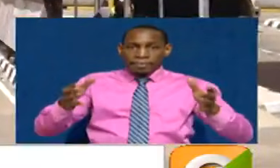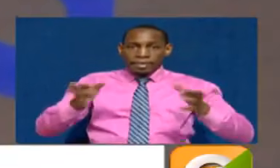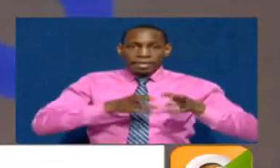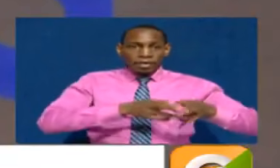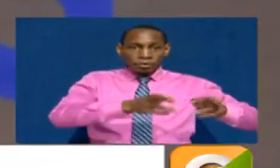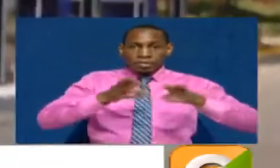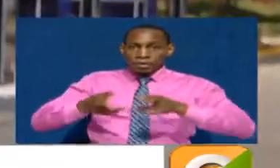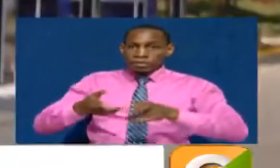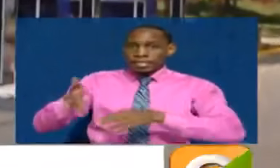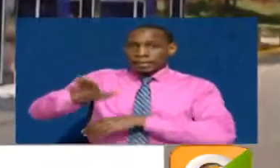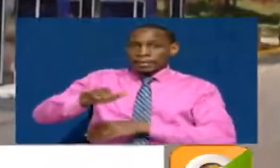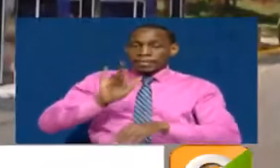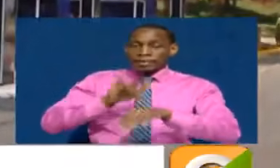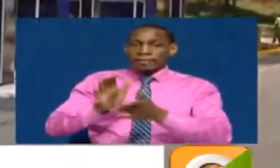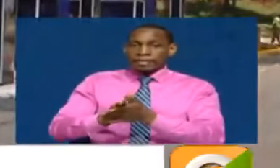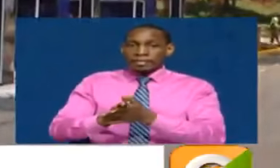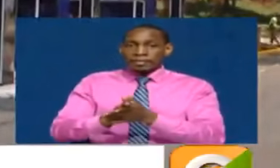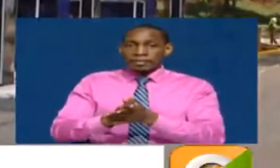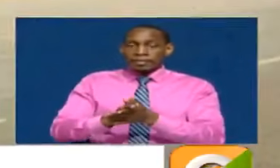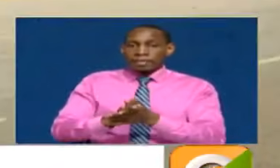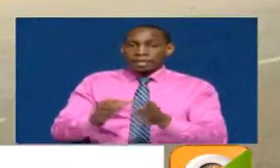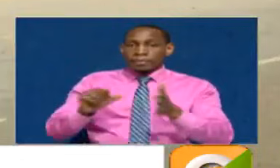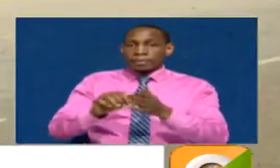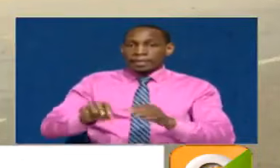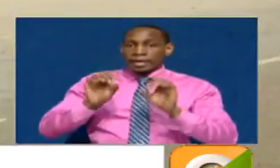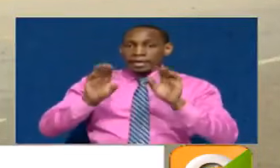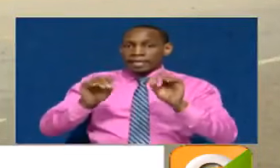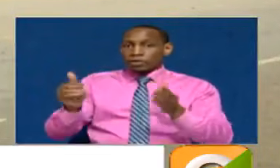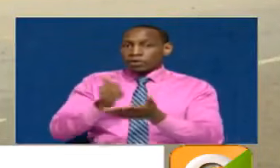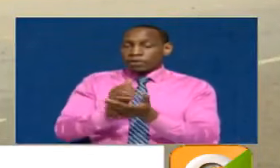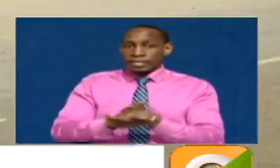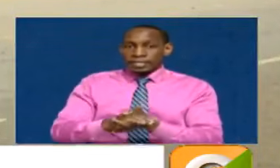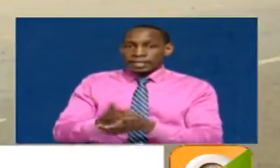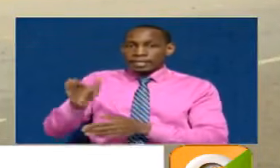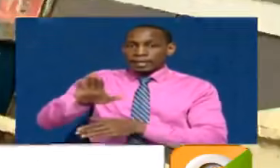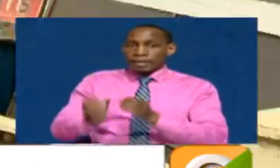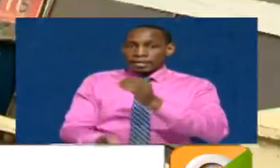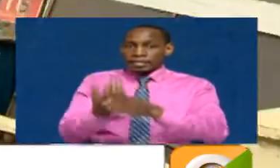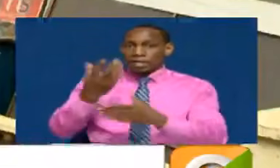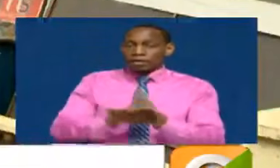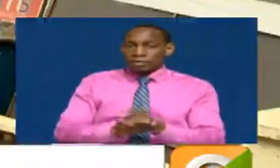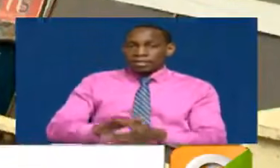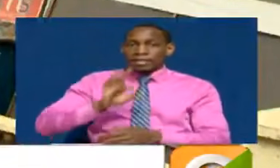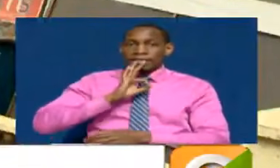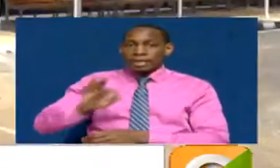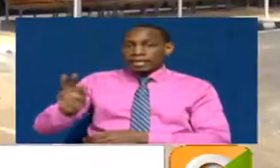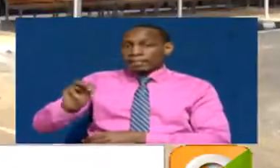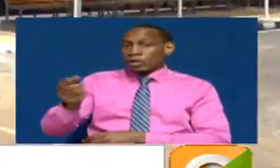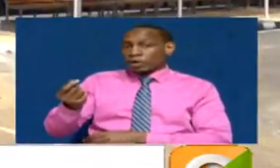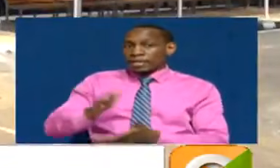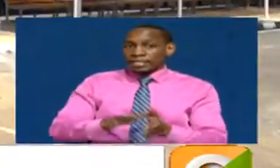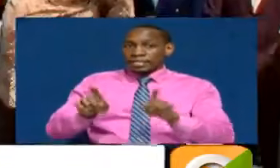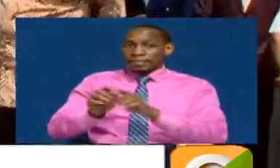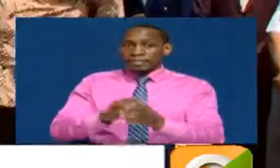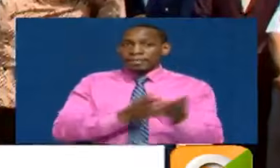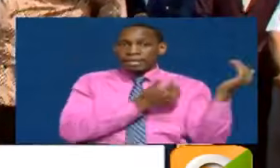roads into the park, which has also been rocked by wrangles at City Hall. The park was set up at a cost of almost 300 million shillings and